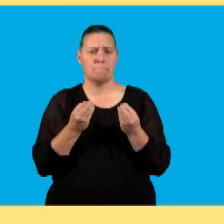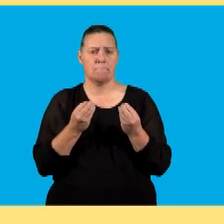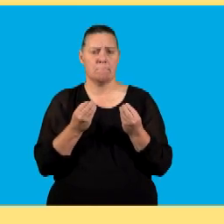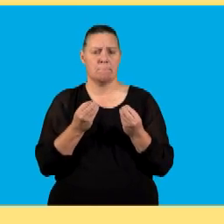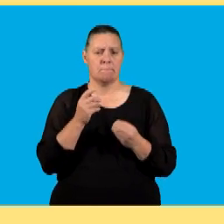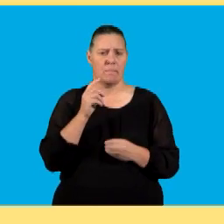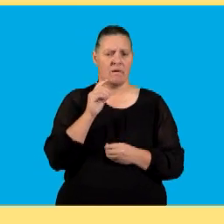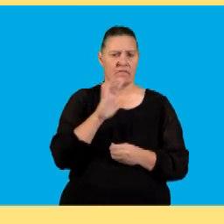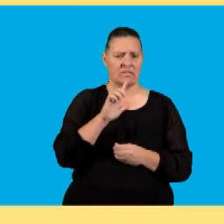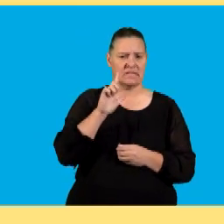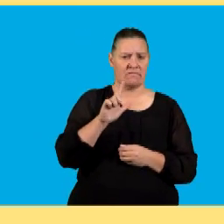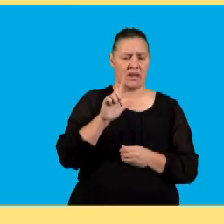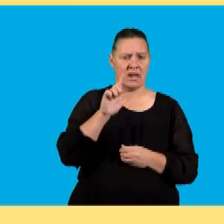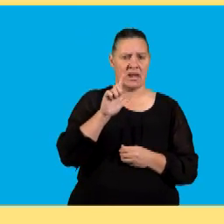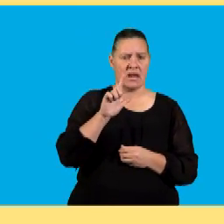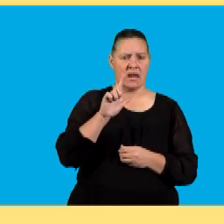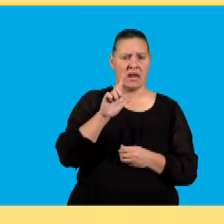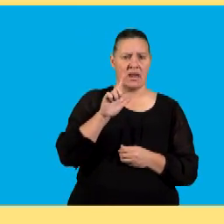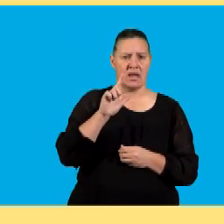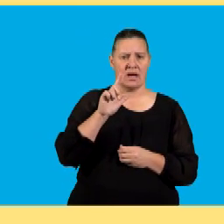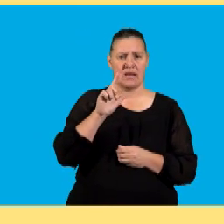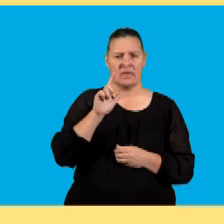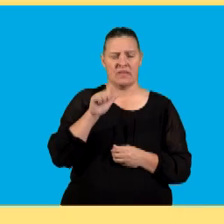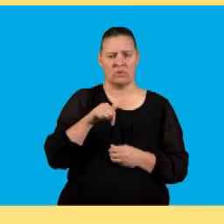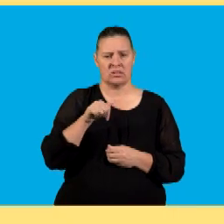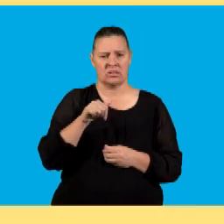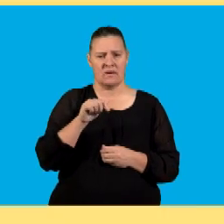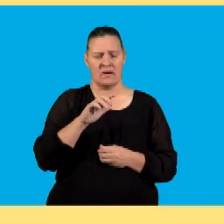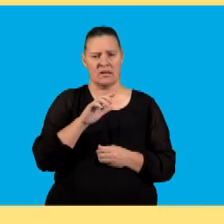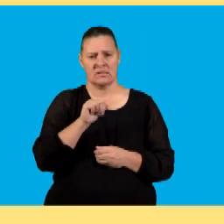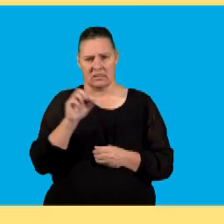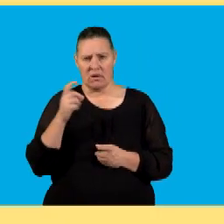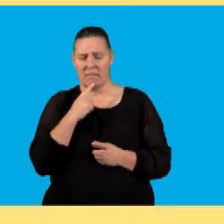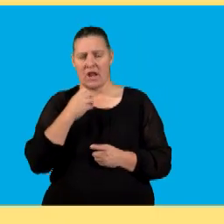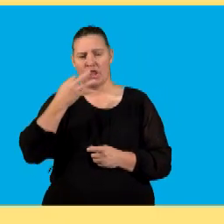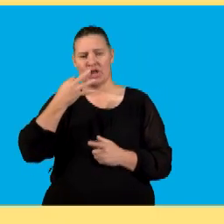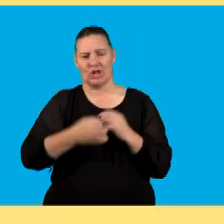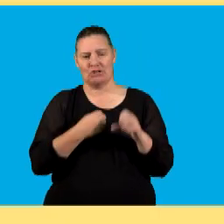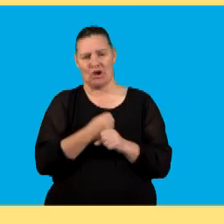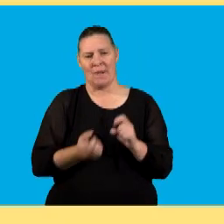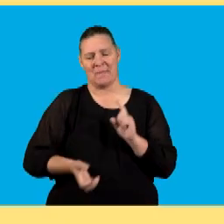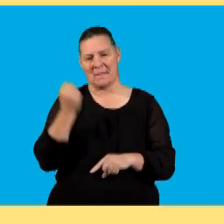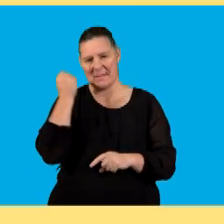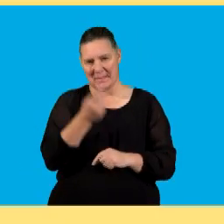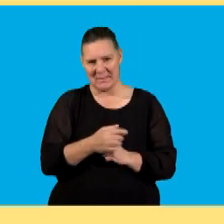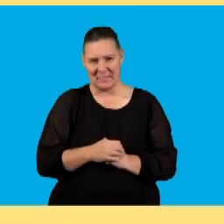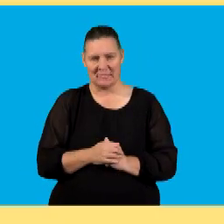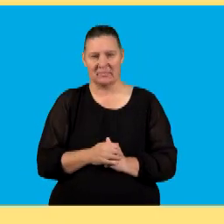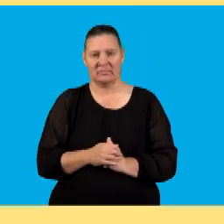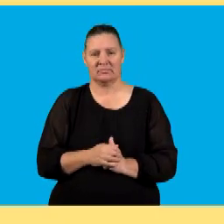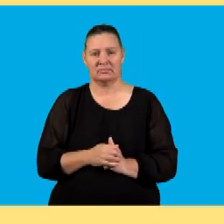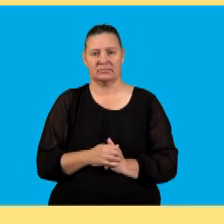the third year. He earns that in his third year. In his third